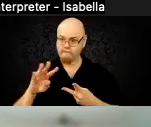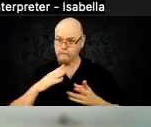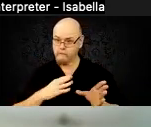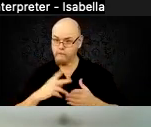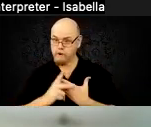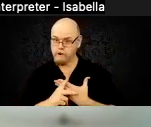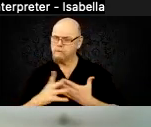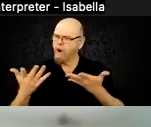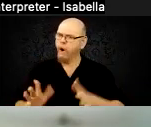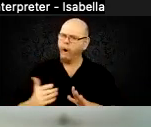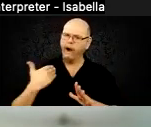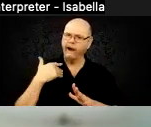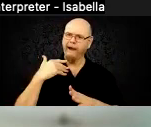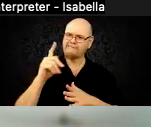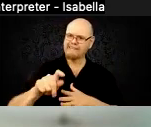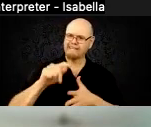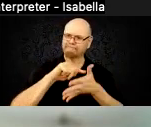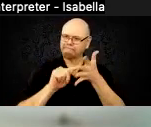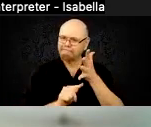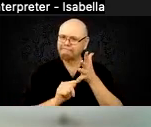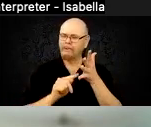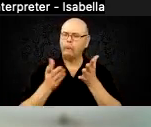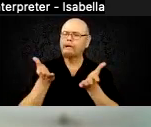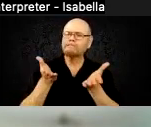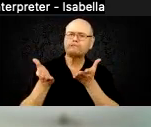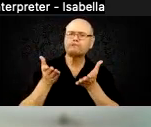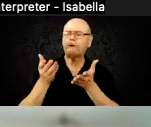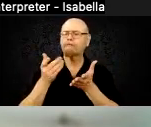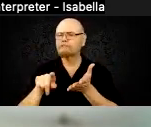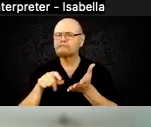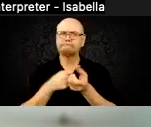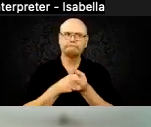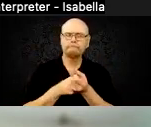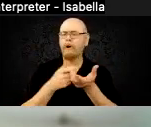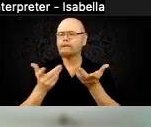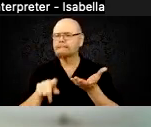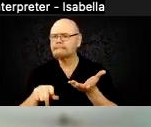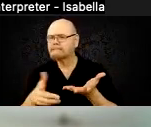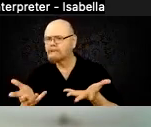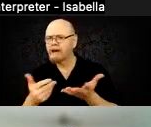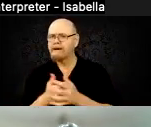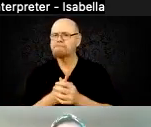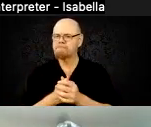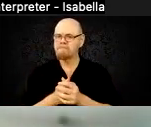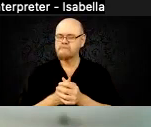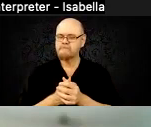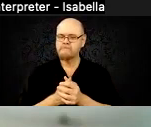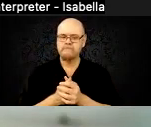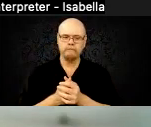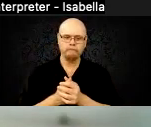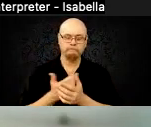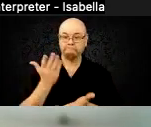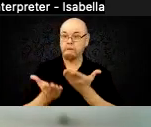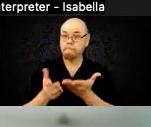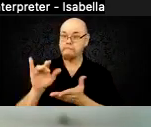needs are, right? And what services and supports might be helpful for you in school. And a lot of times those things translate into what you might need in the